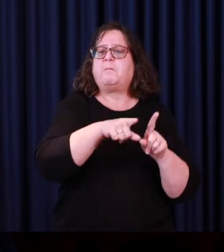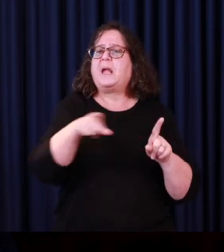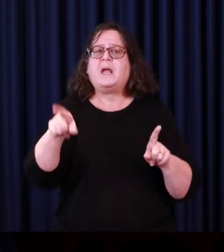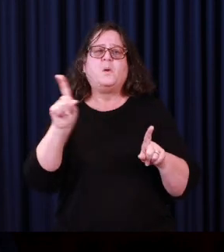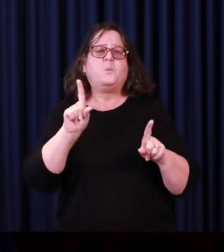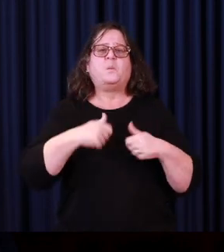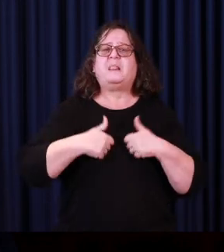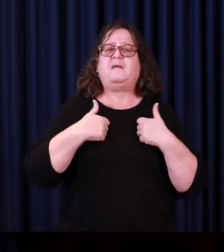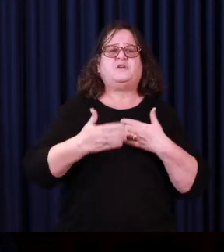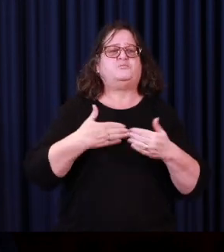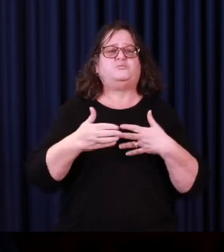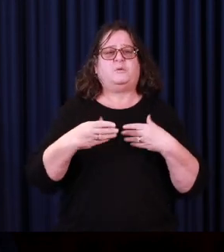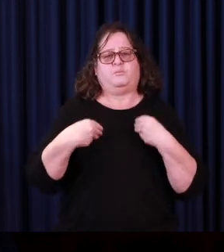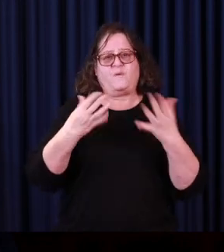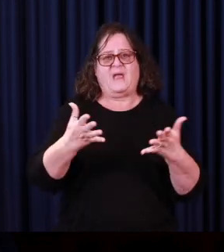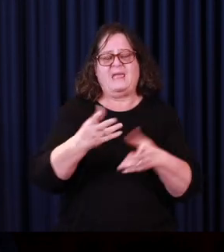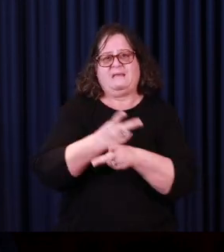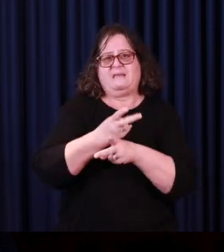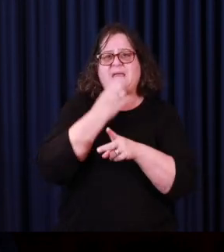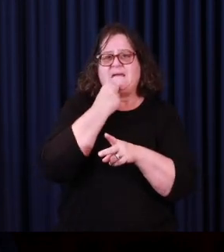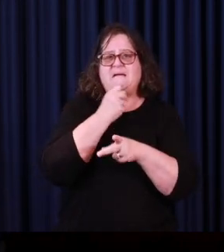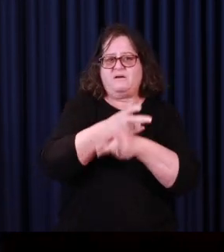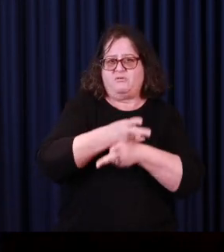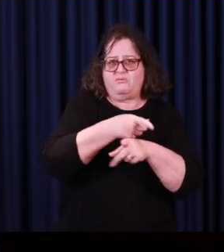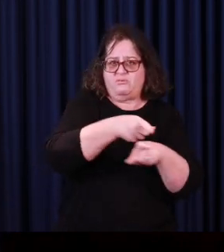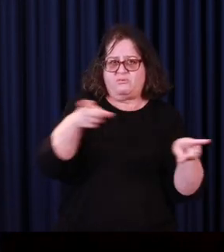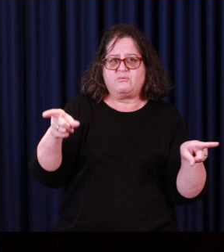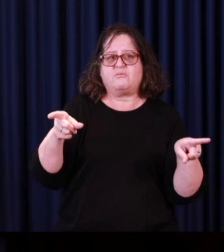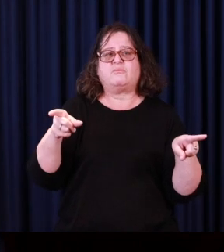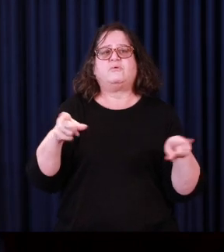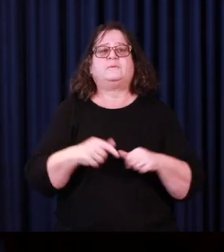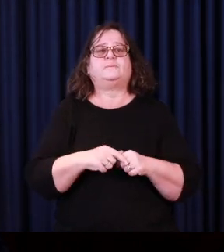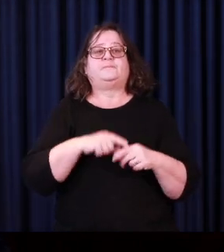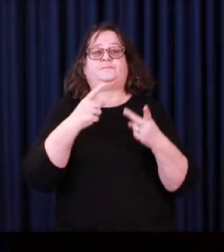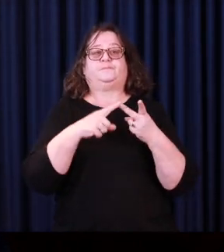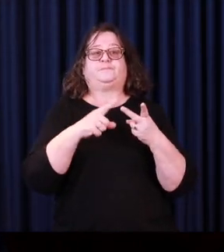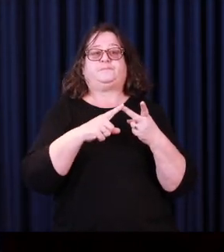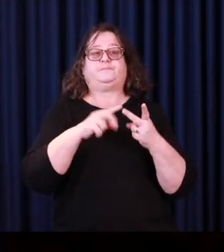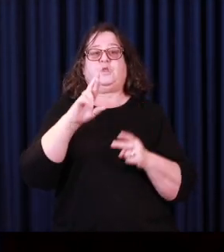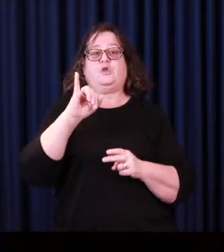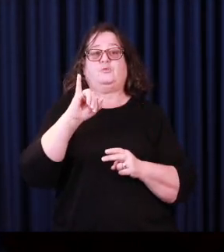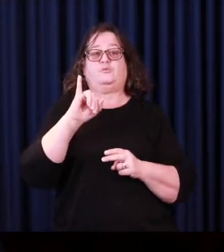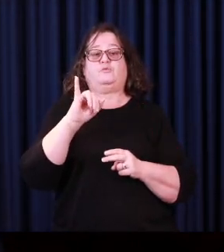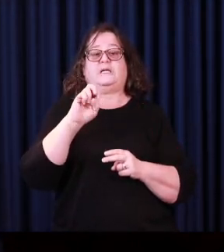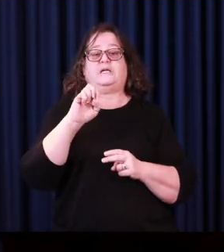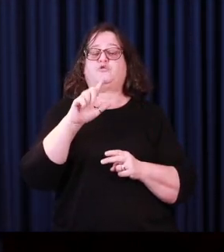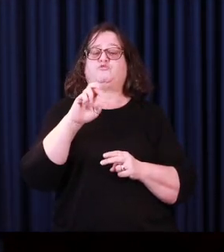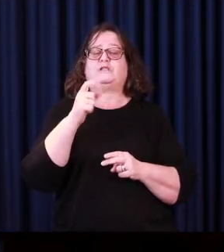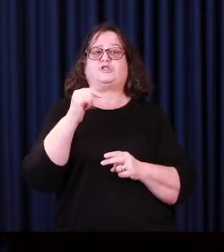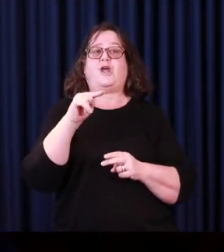can get the care you need. Then there's Regina Villa, a nurse at Valley Wise Health Medical